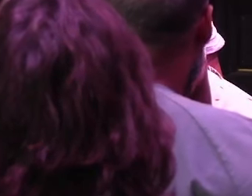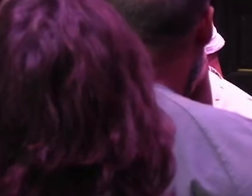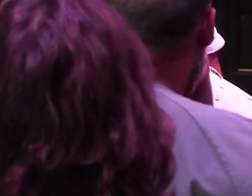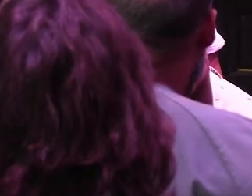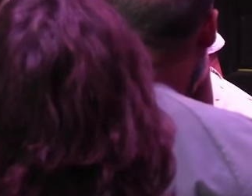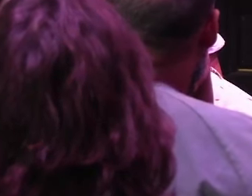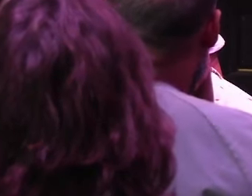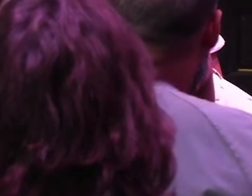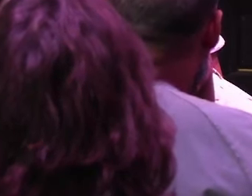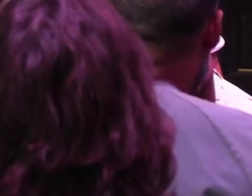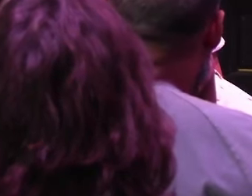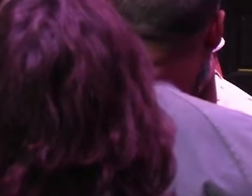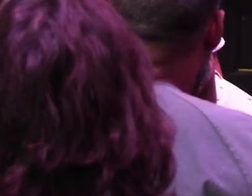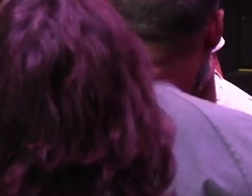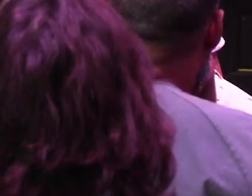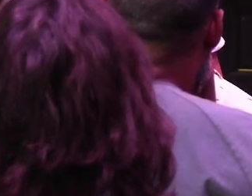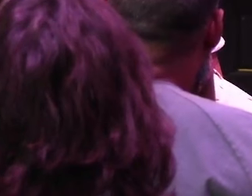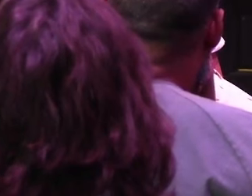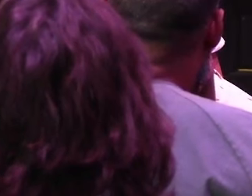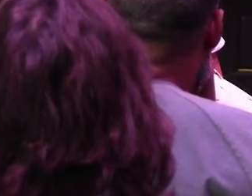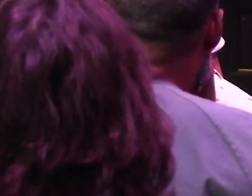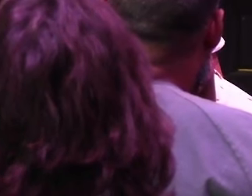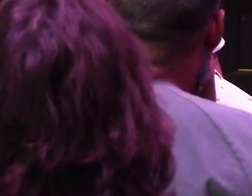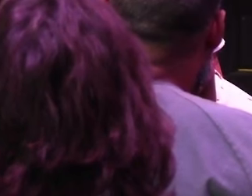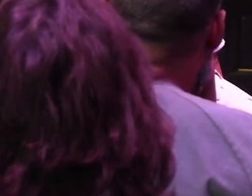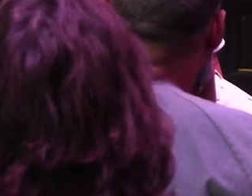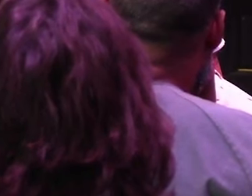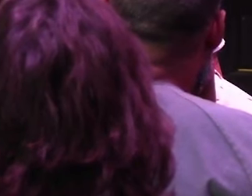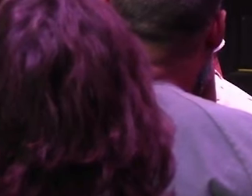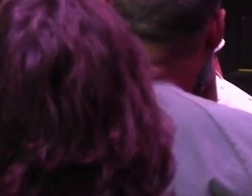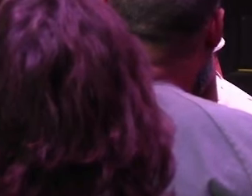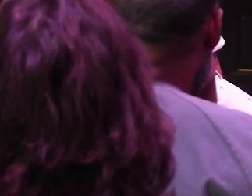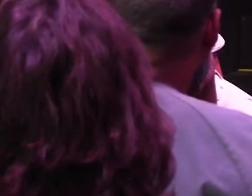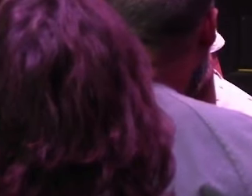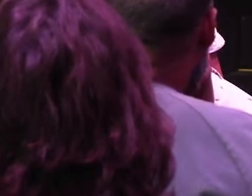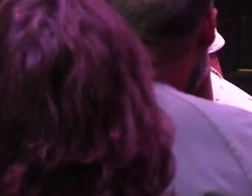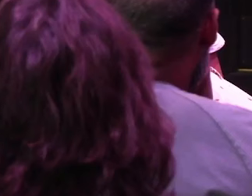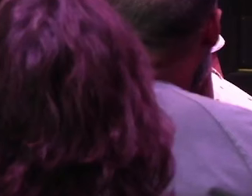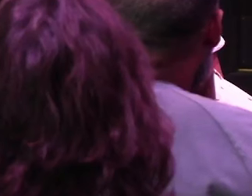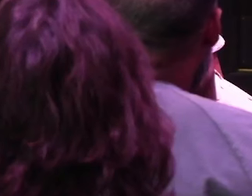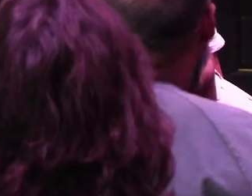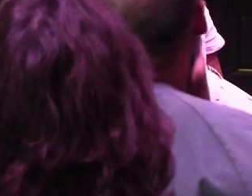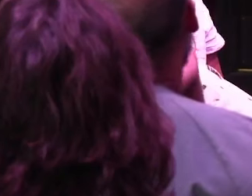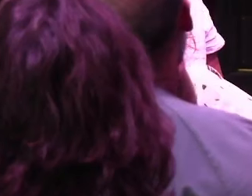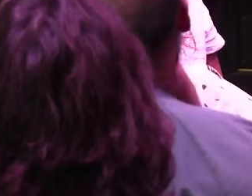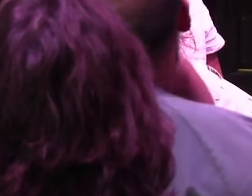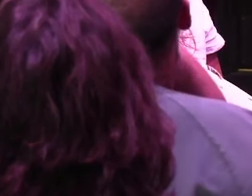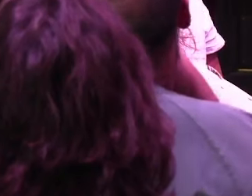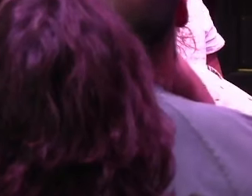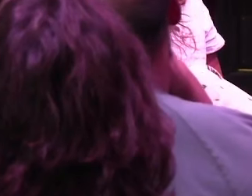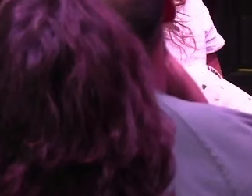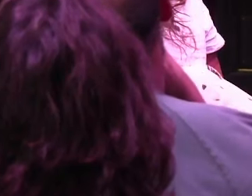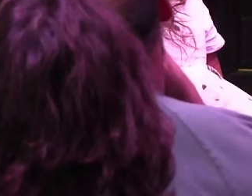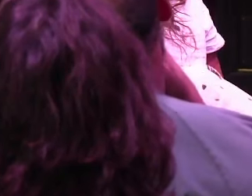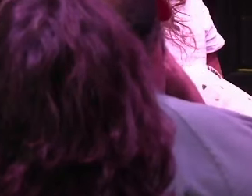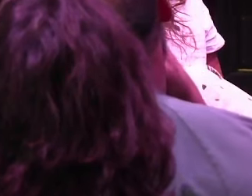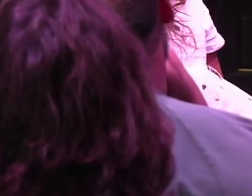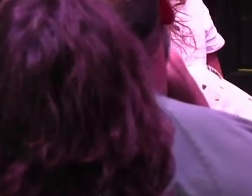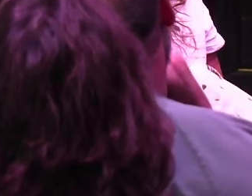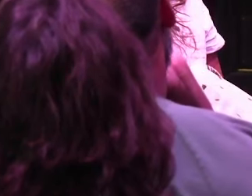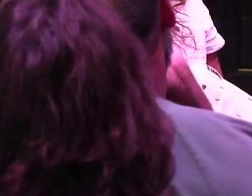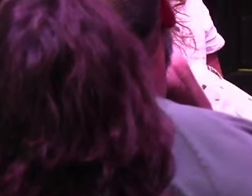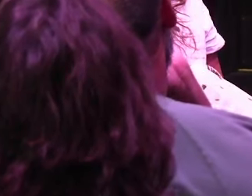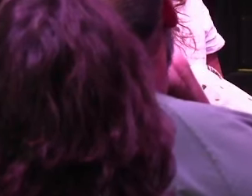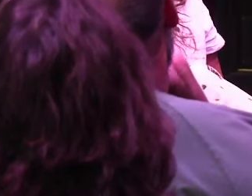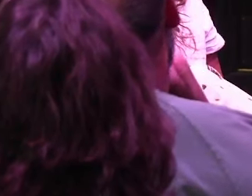a craft play and the role that someone who has never done that art plays as well, and that this is a really